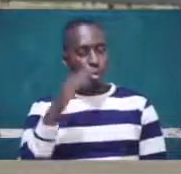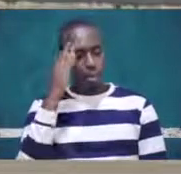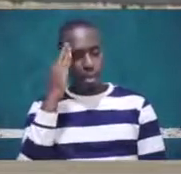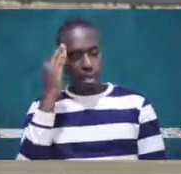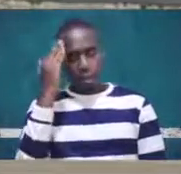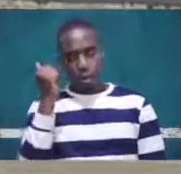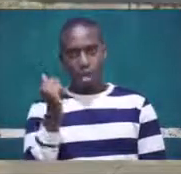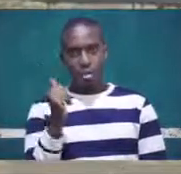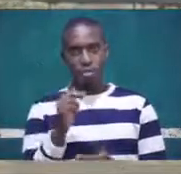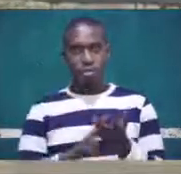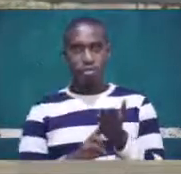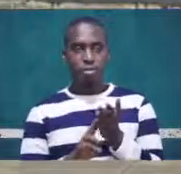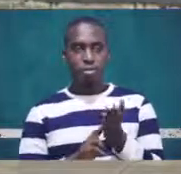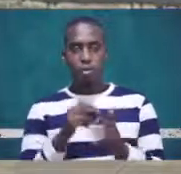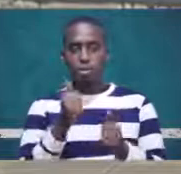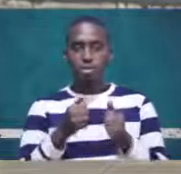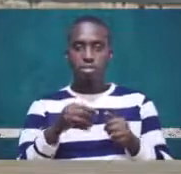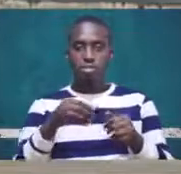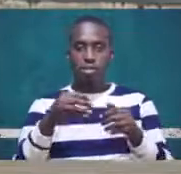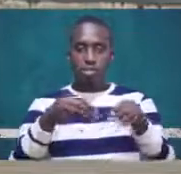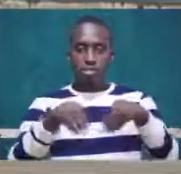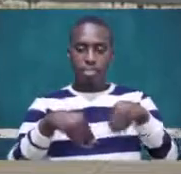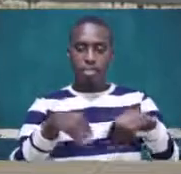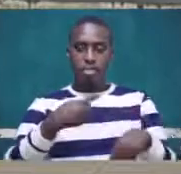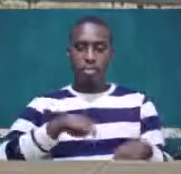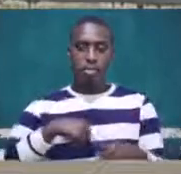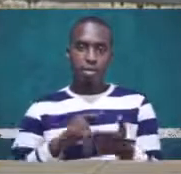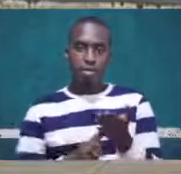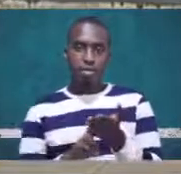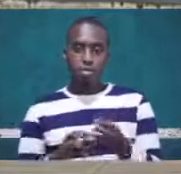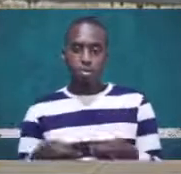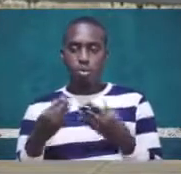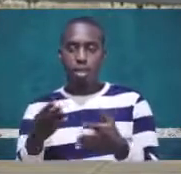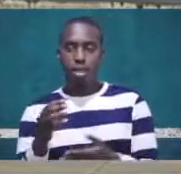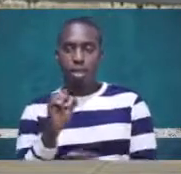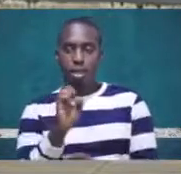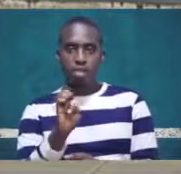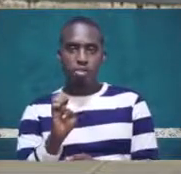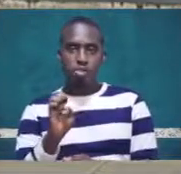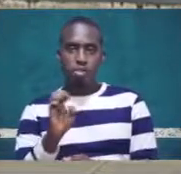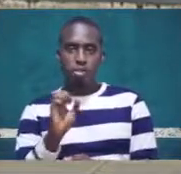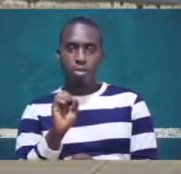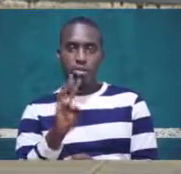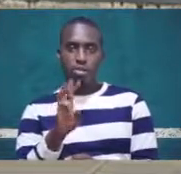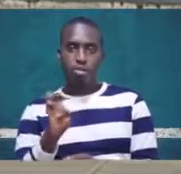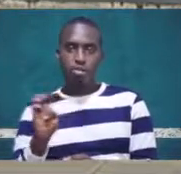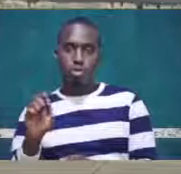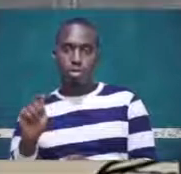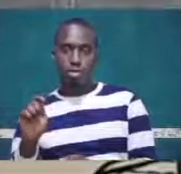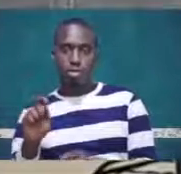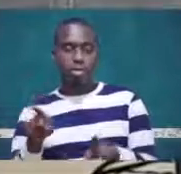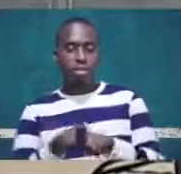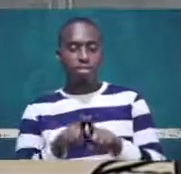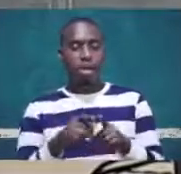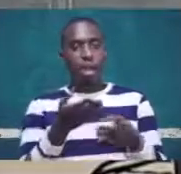used in which raw materials do we use in the production of sweets or in the manufacture of sweets. There has been an